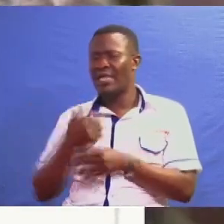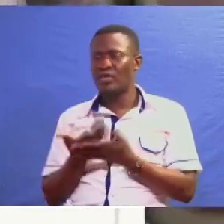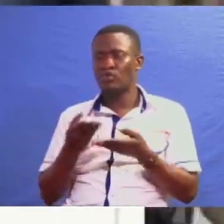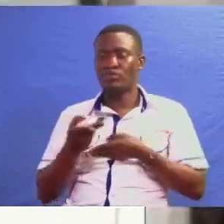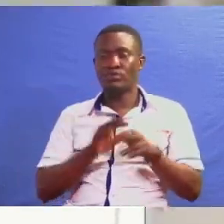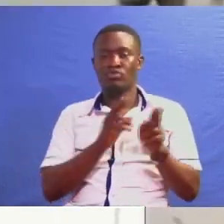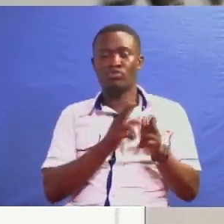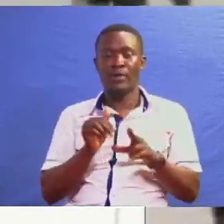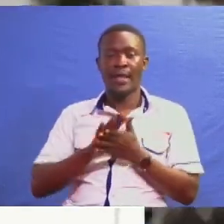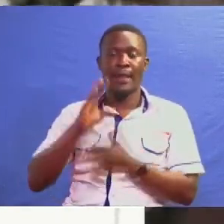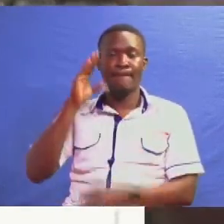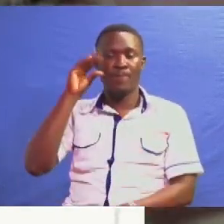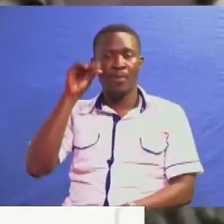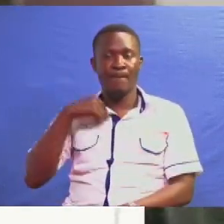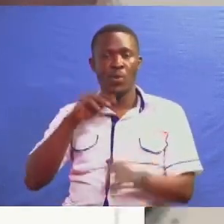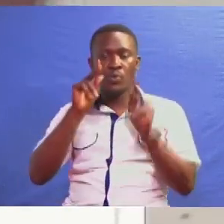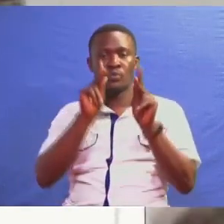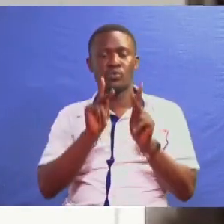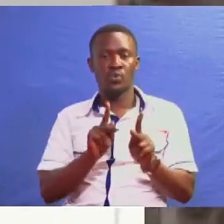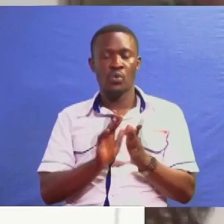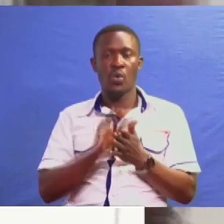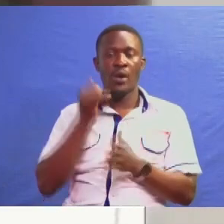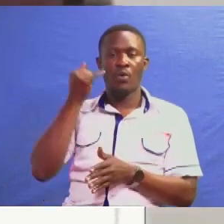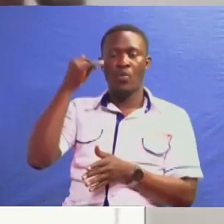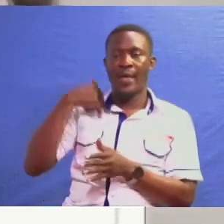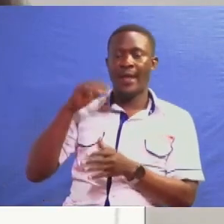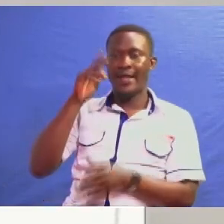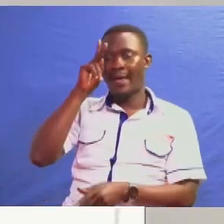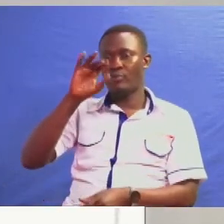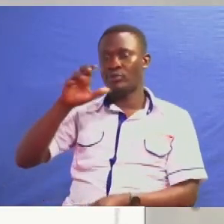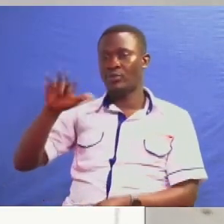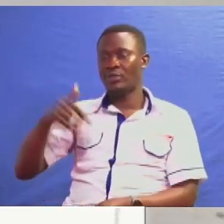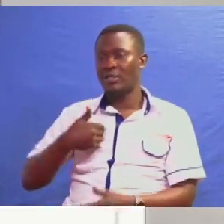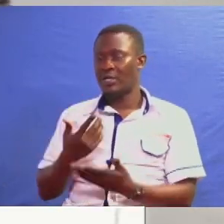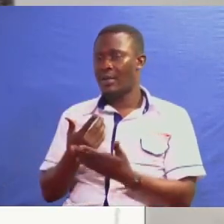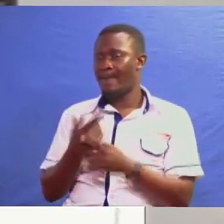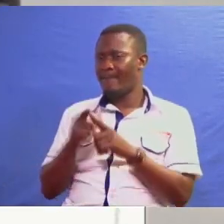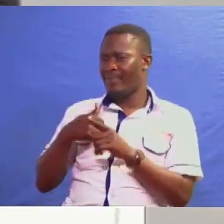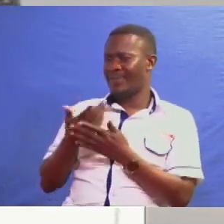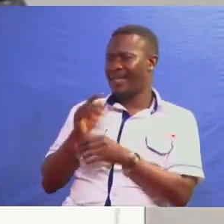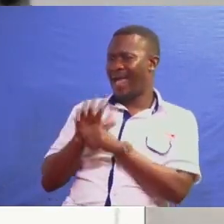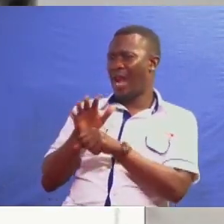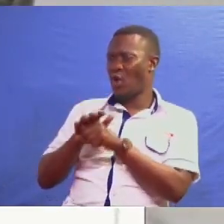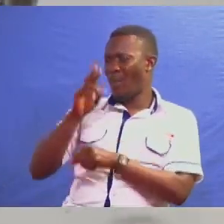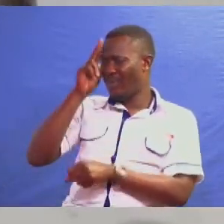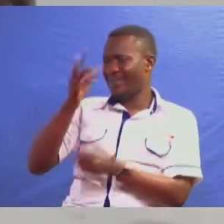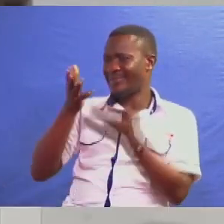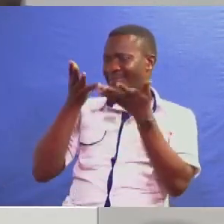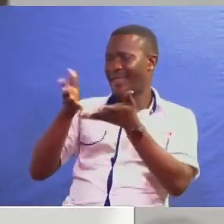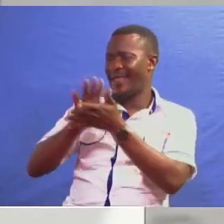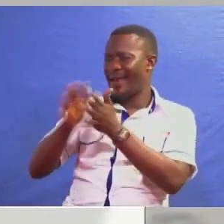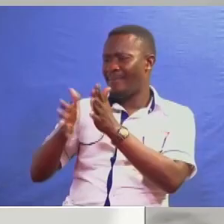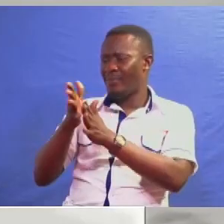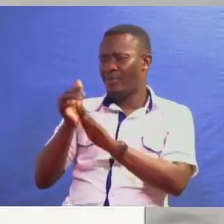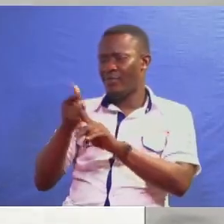as usual in Mombasa, Kisumu, Nakuru and Kiambu towns, although police deployment was heavy in preparation